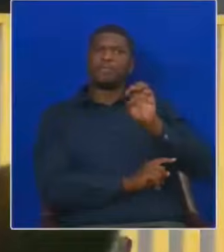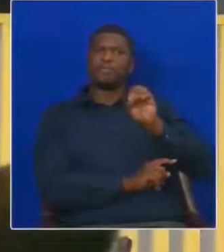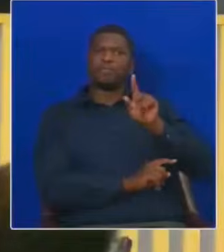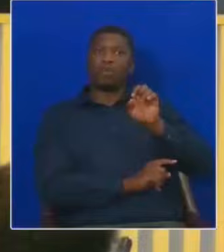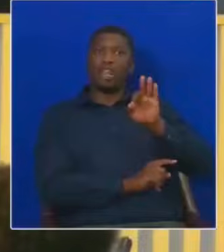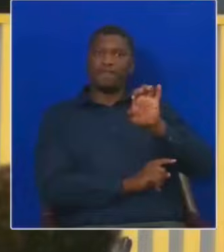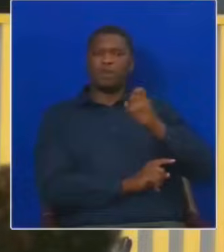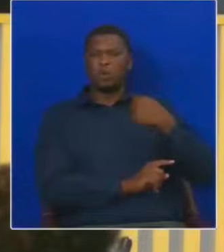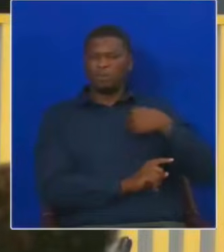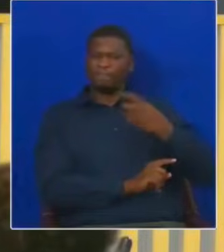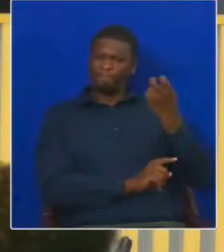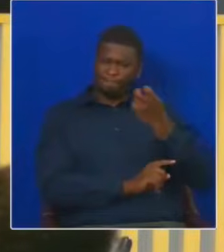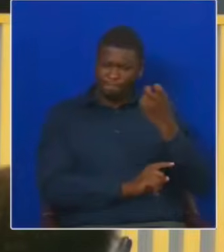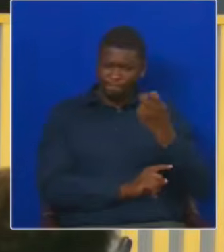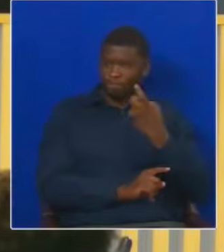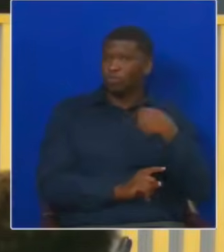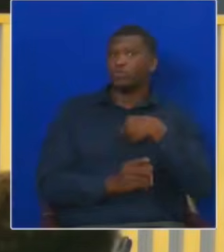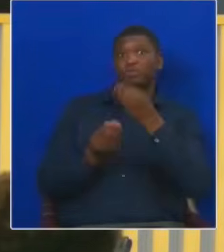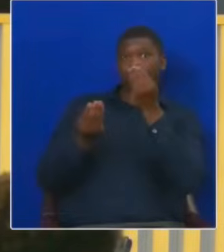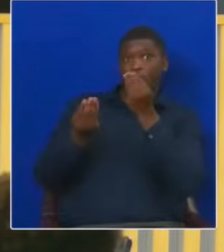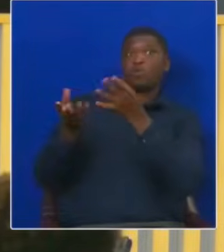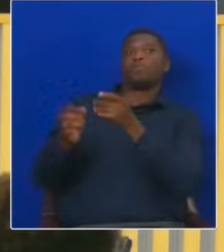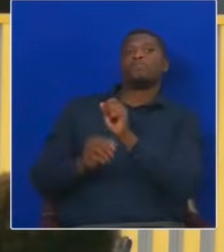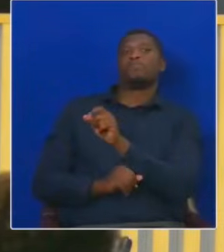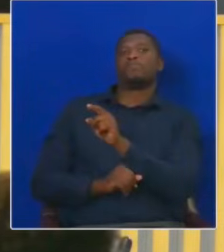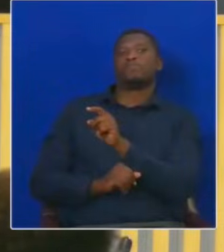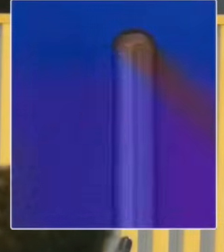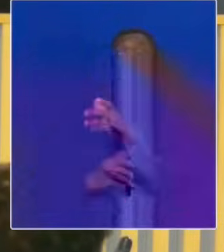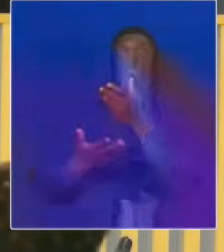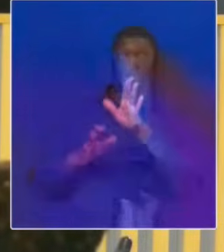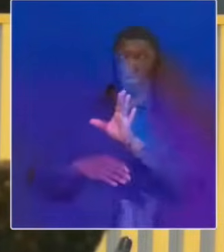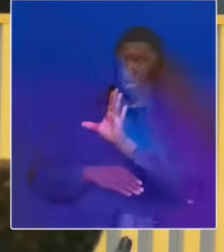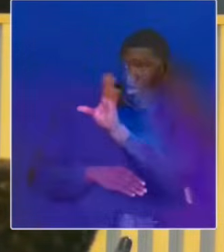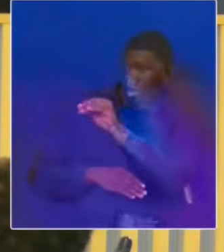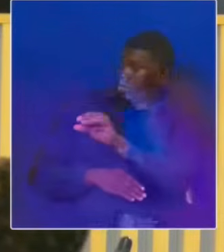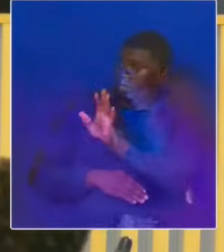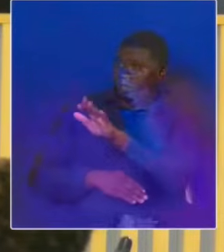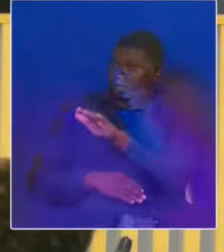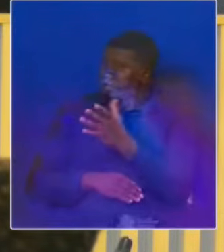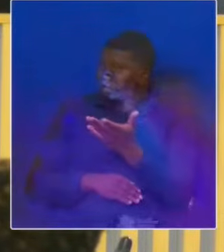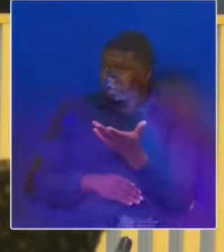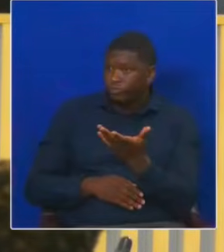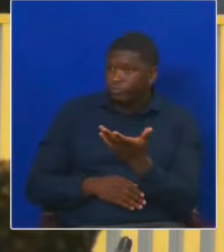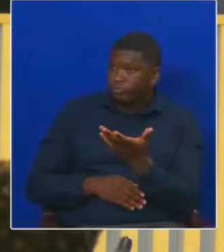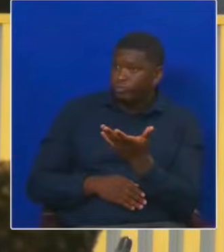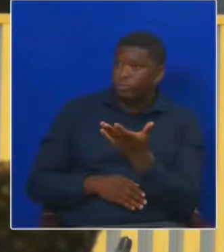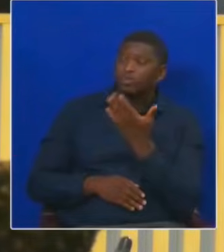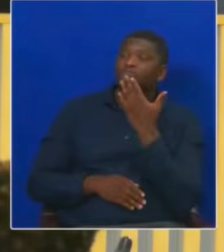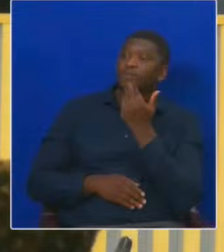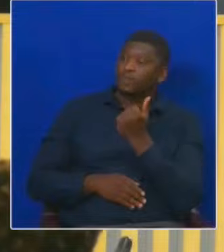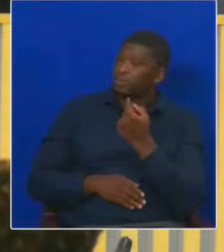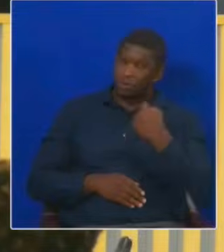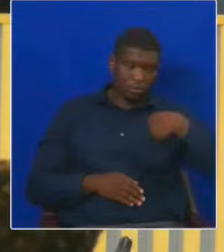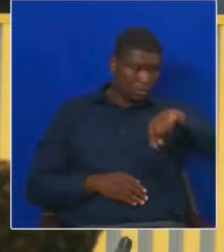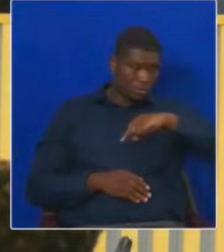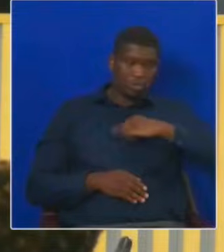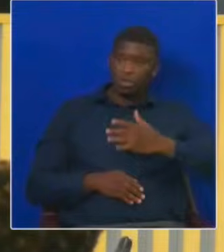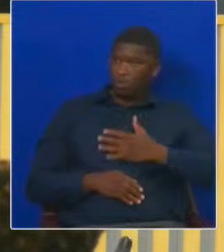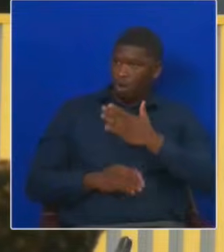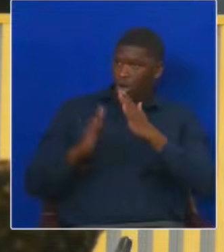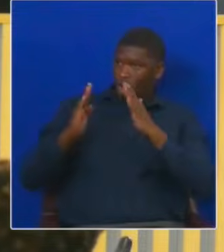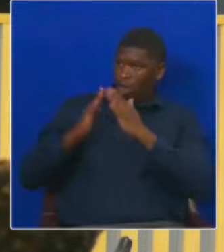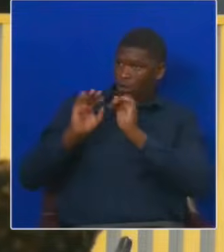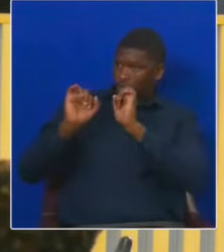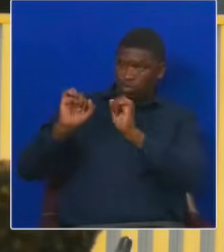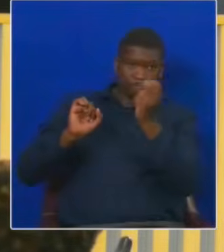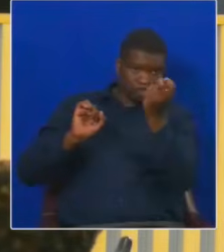And we requested her that we would love to search in the house